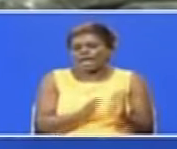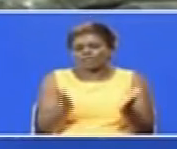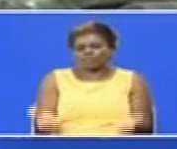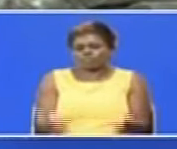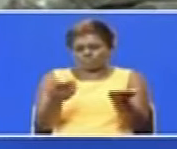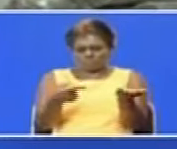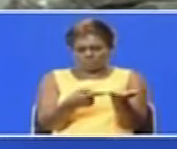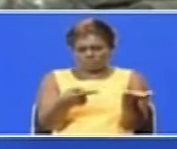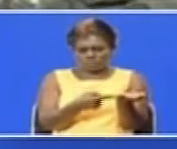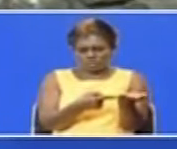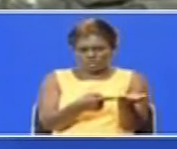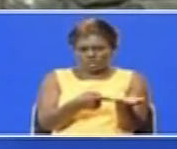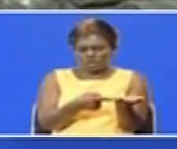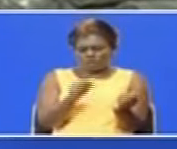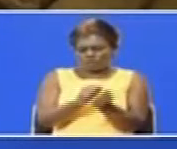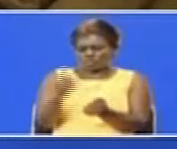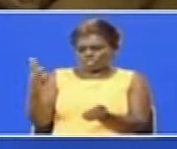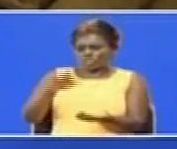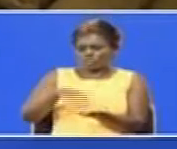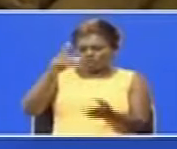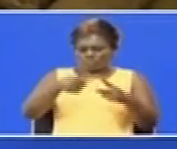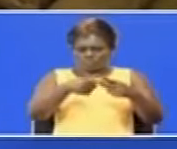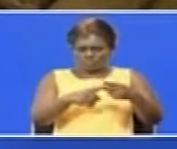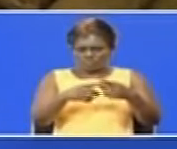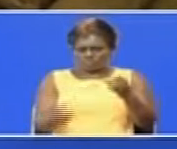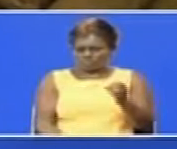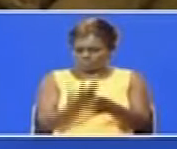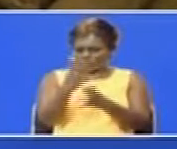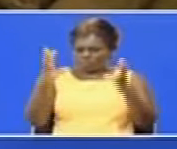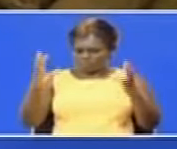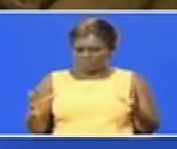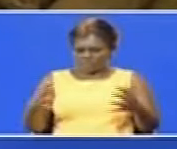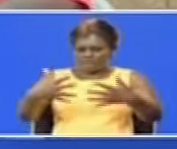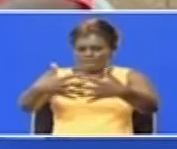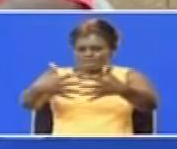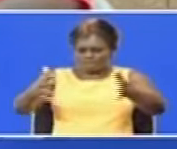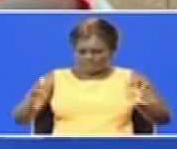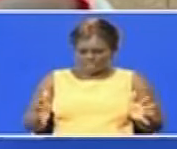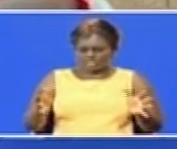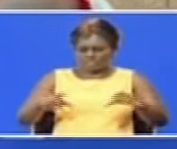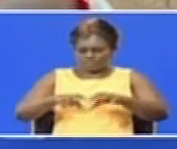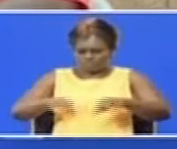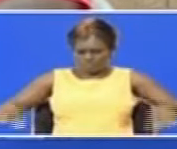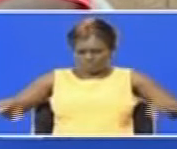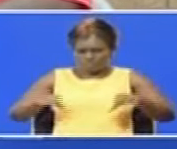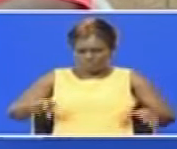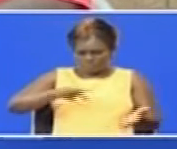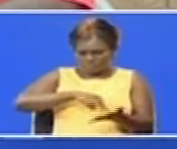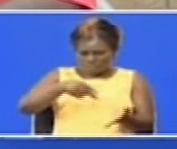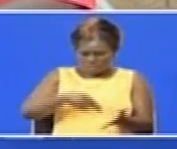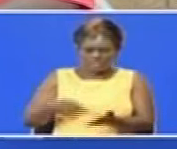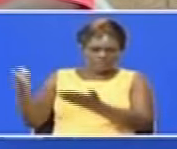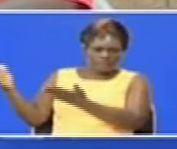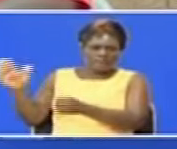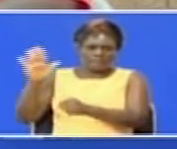by importing more efficient machines. The main product here are fencing posts. This project has saved